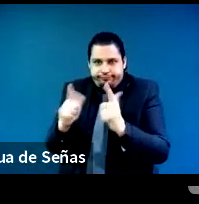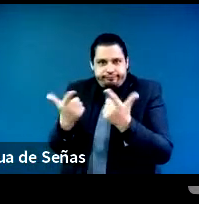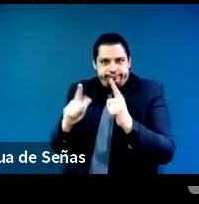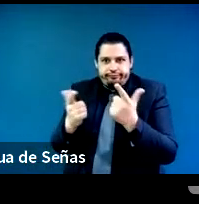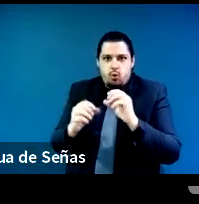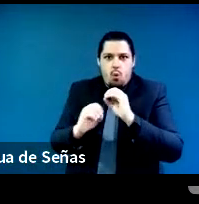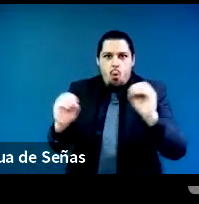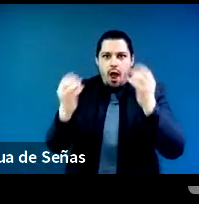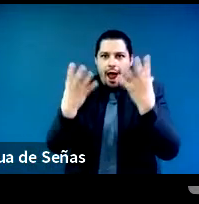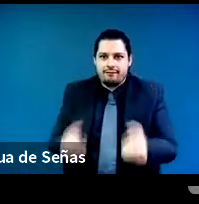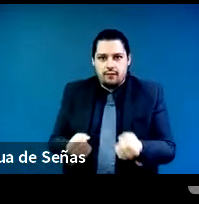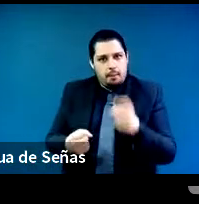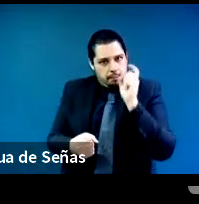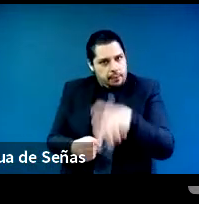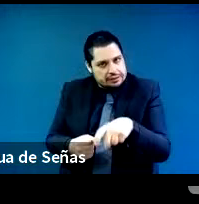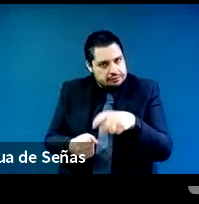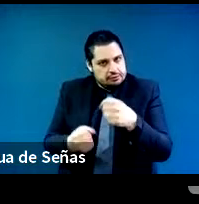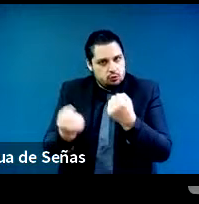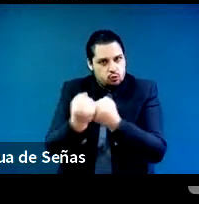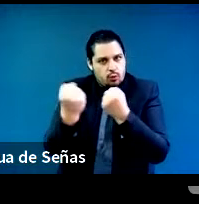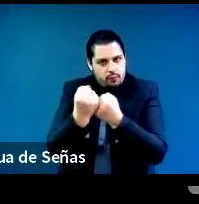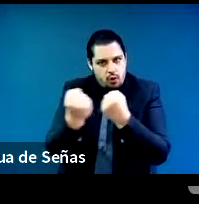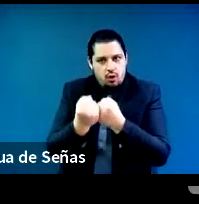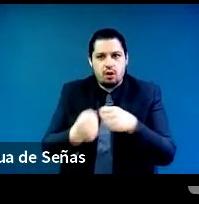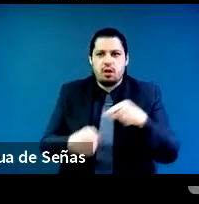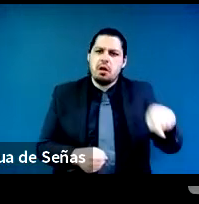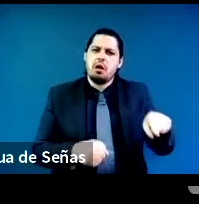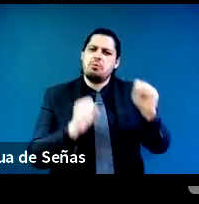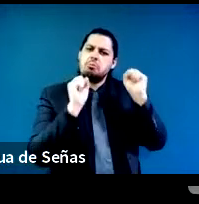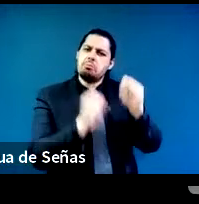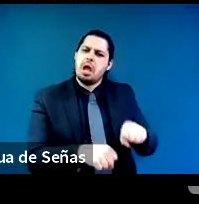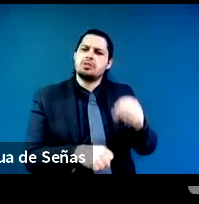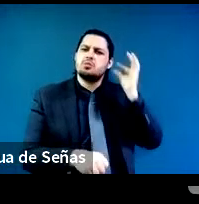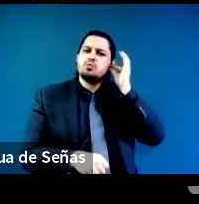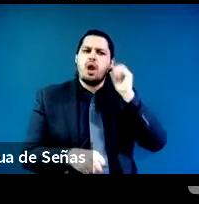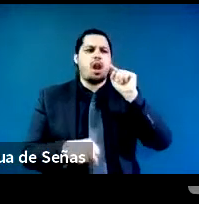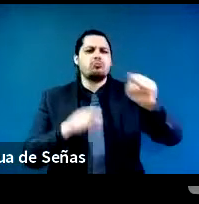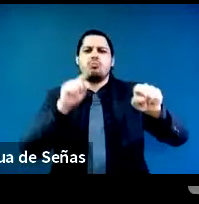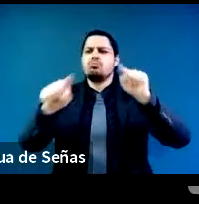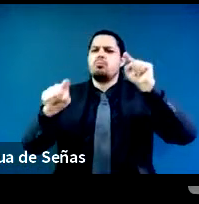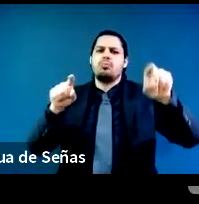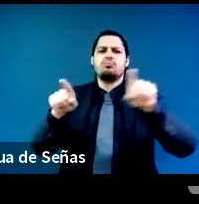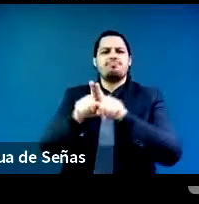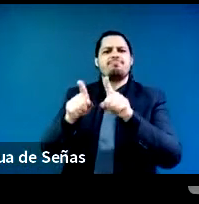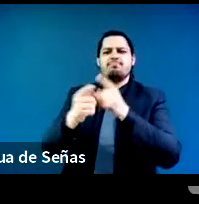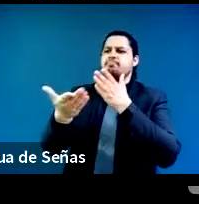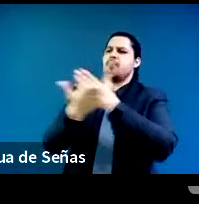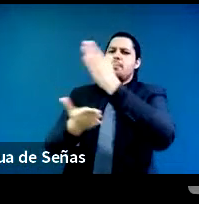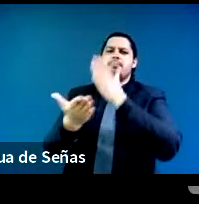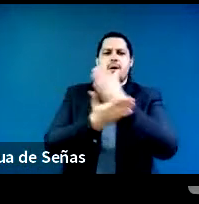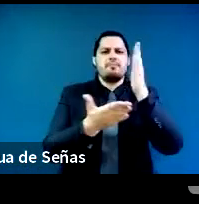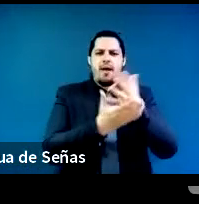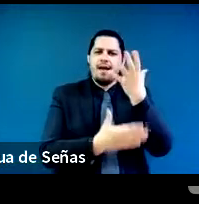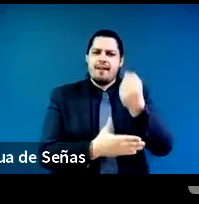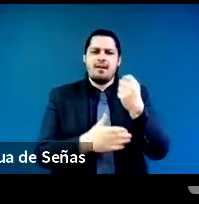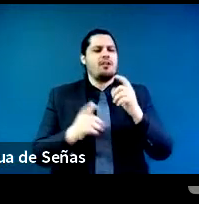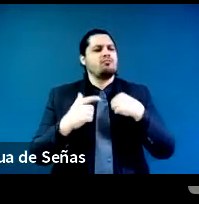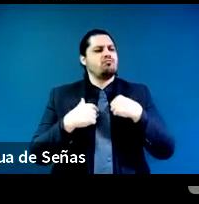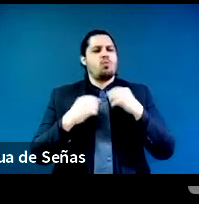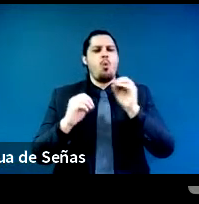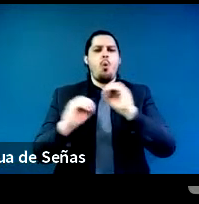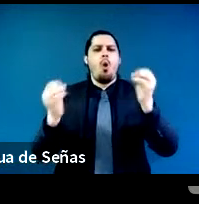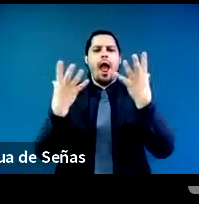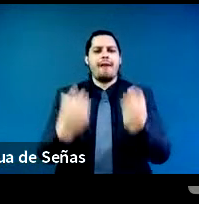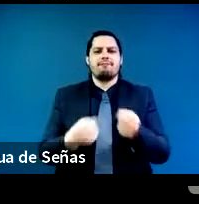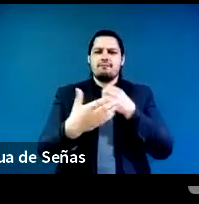capacities in terms of maternity leave that is paid for, rights for women who are working and